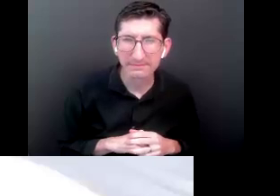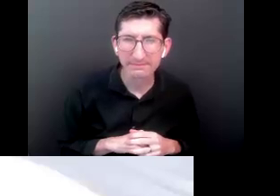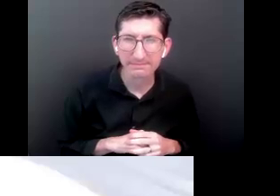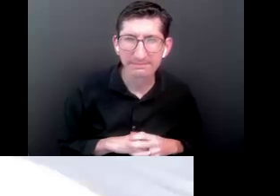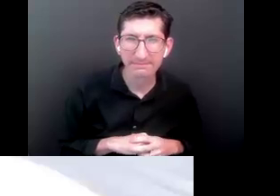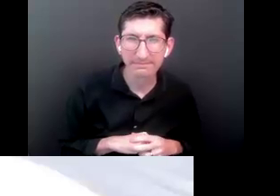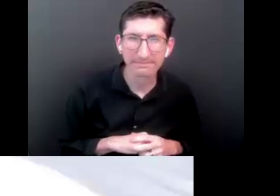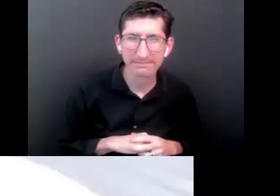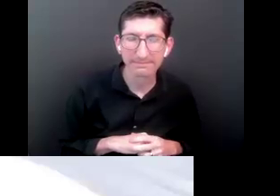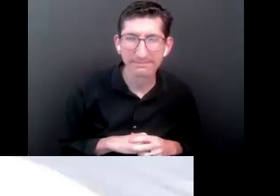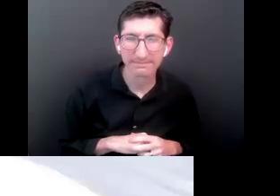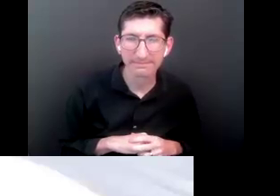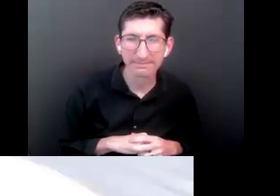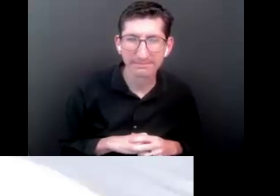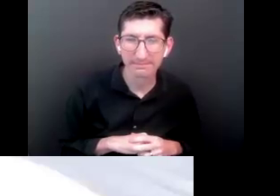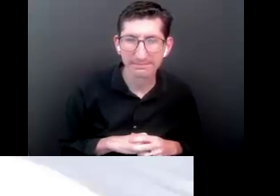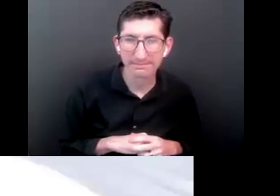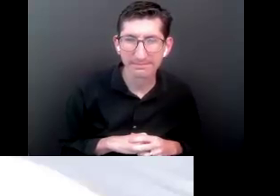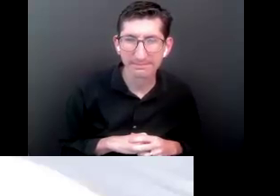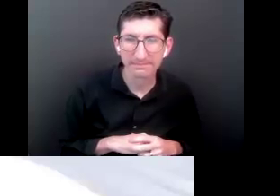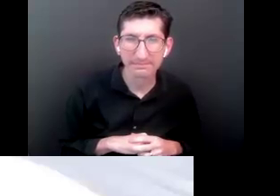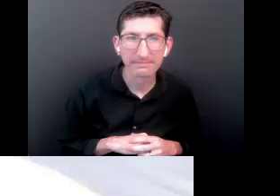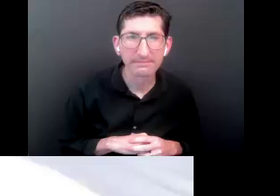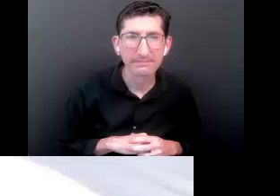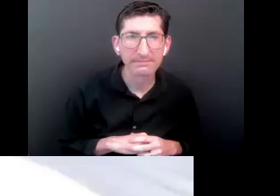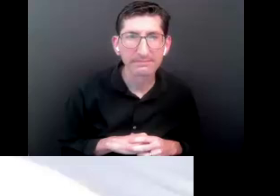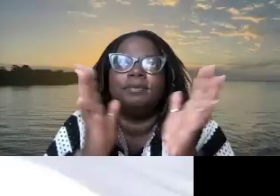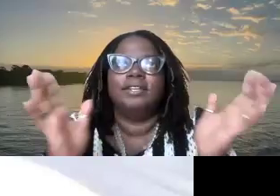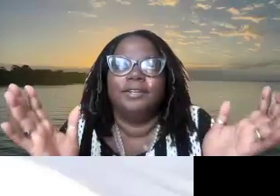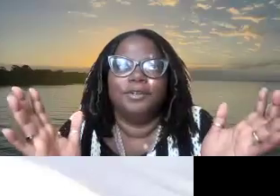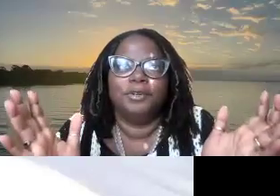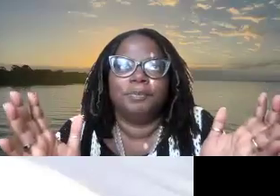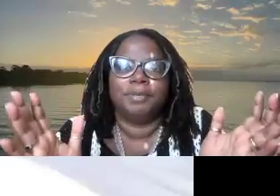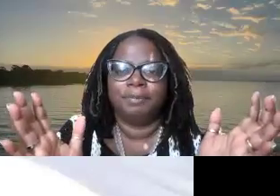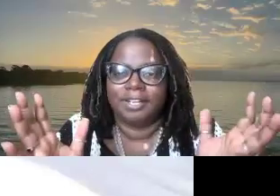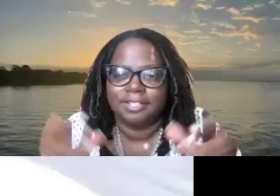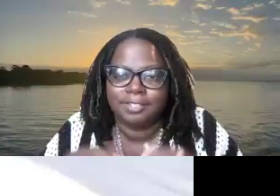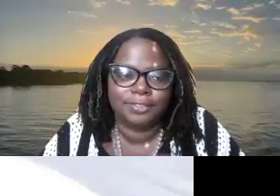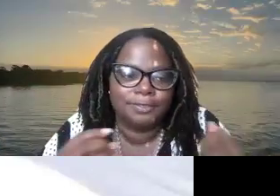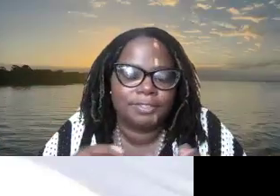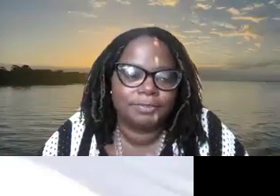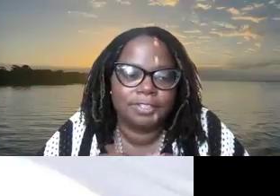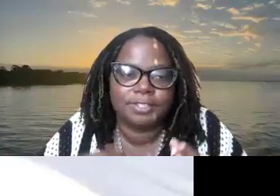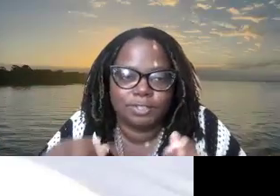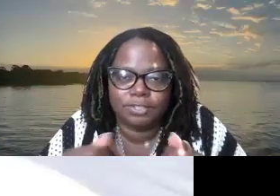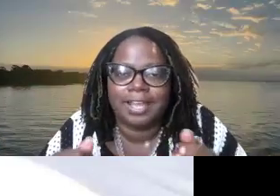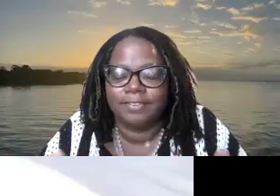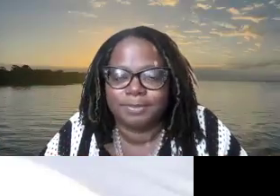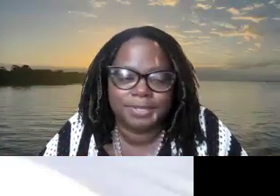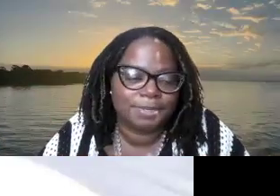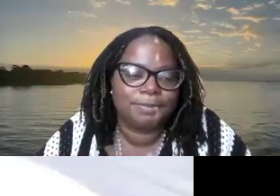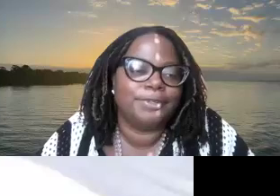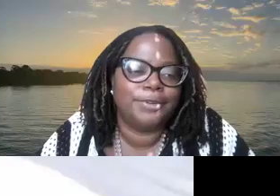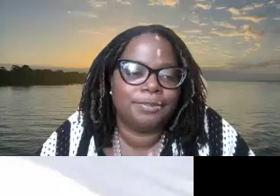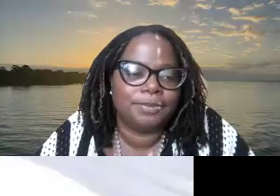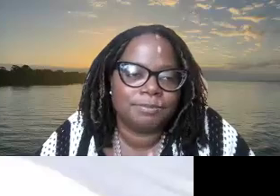We used it just this week in our bridge program, and a woman said, "Thank you for helping me open my box and actually really just having